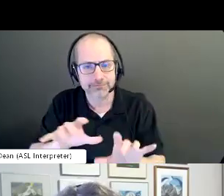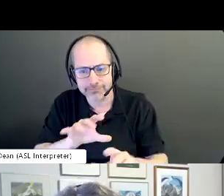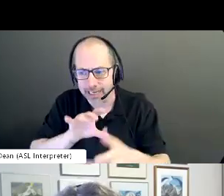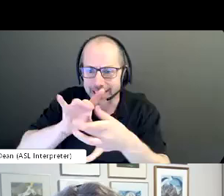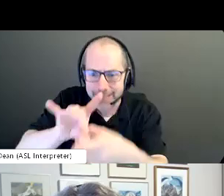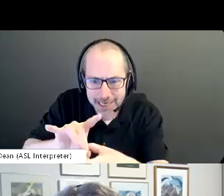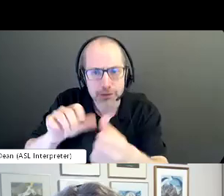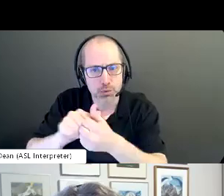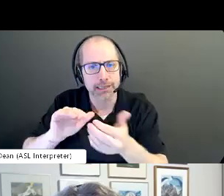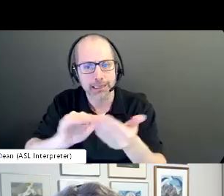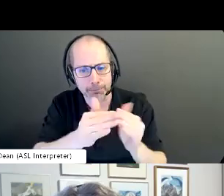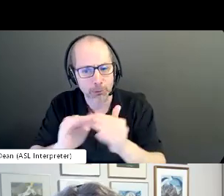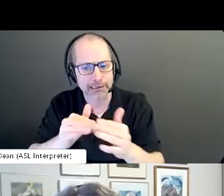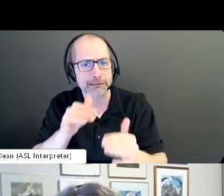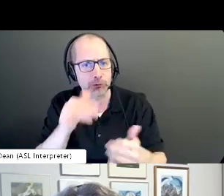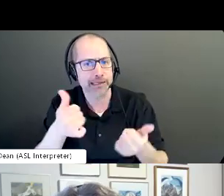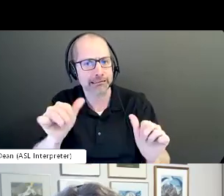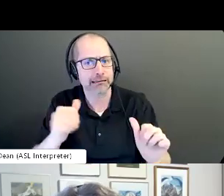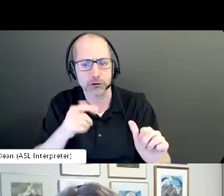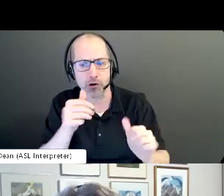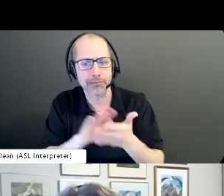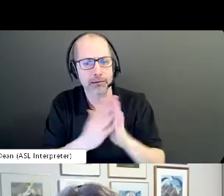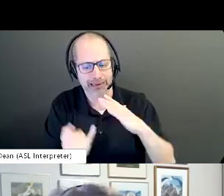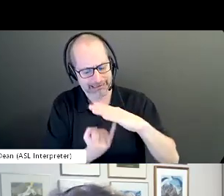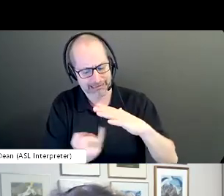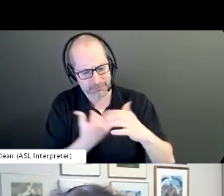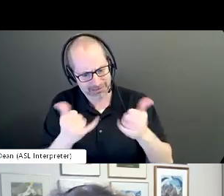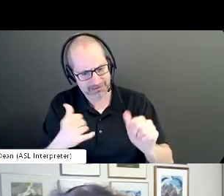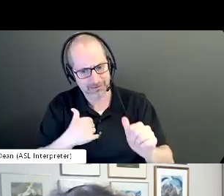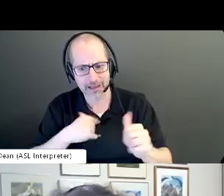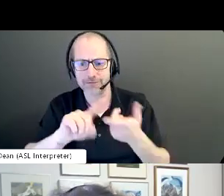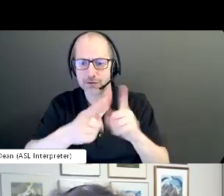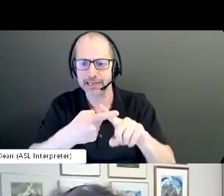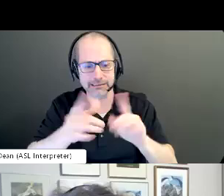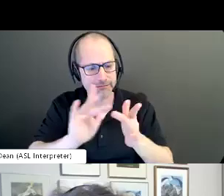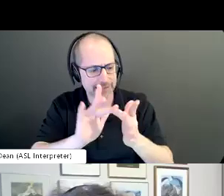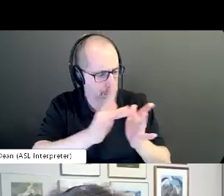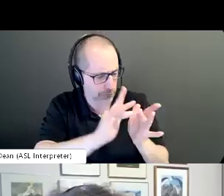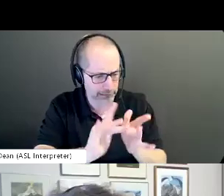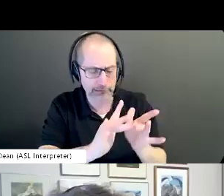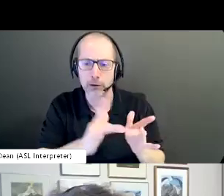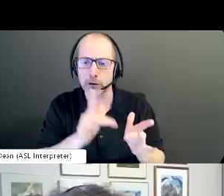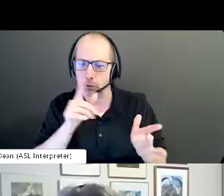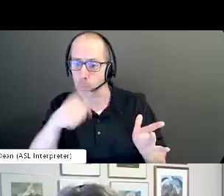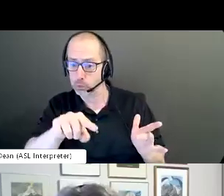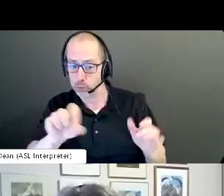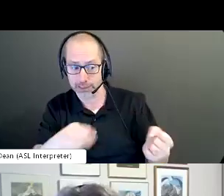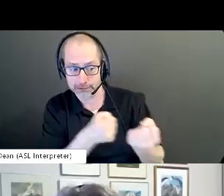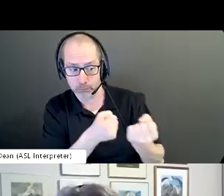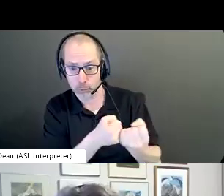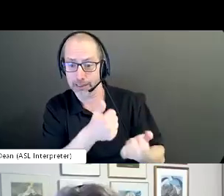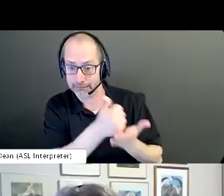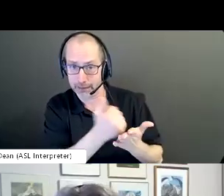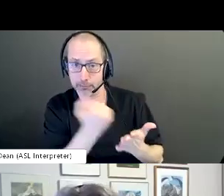will have a network of friends and others who can support them and assist them if the need